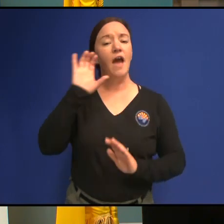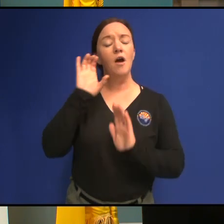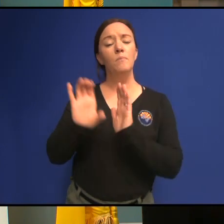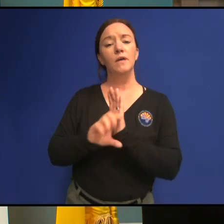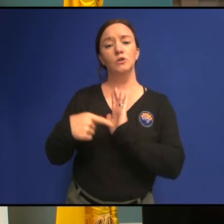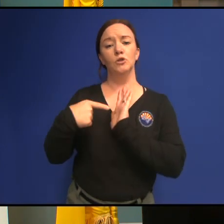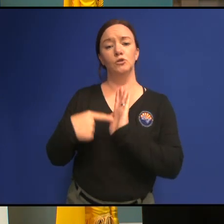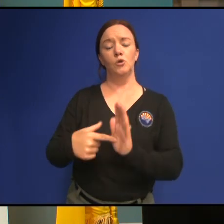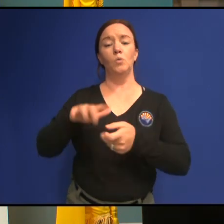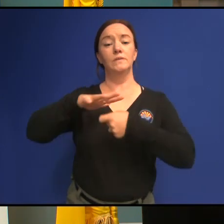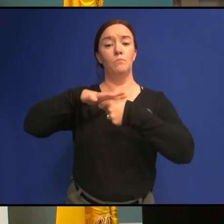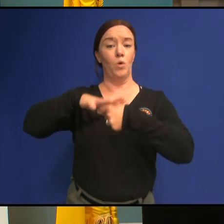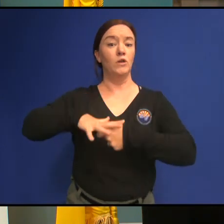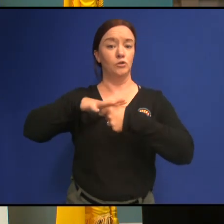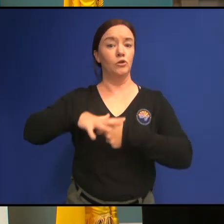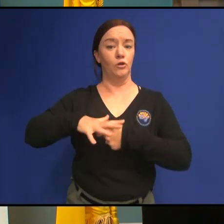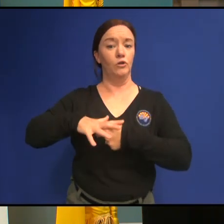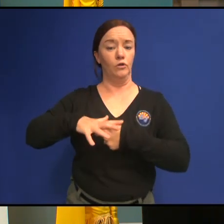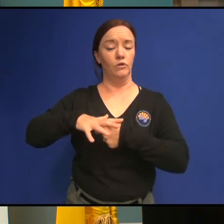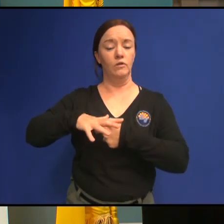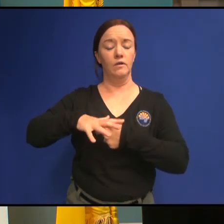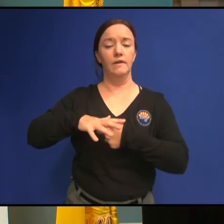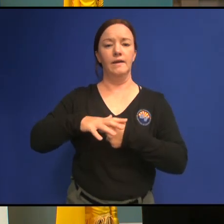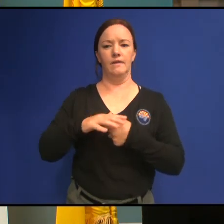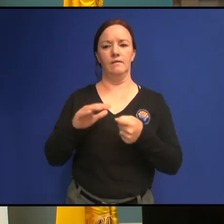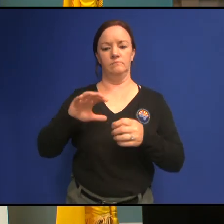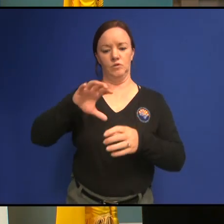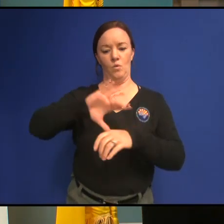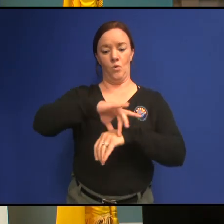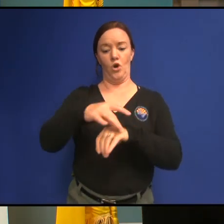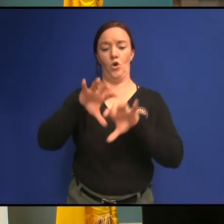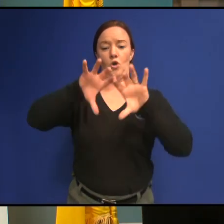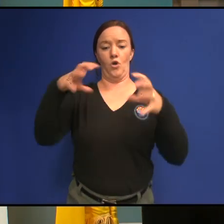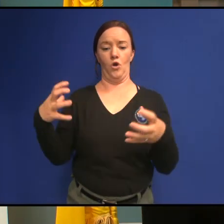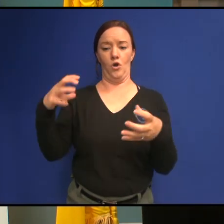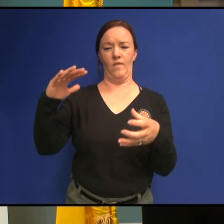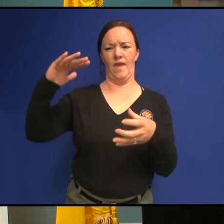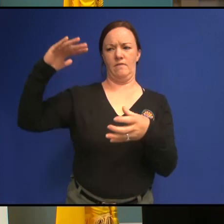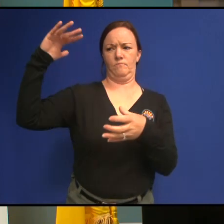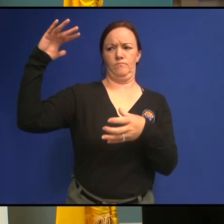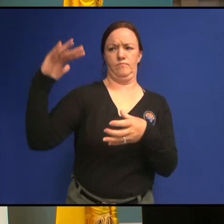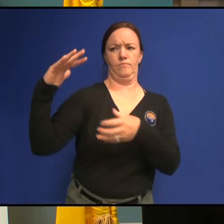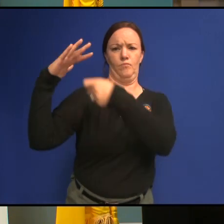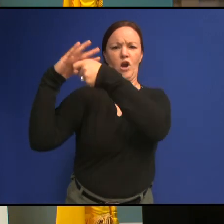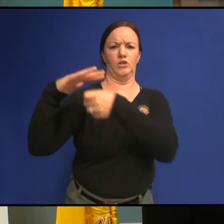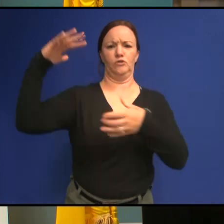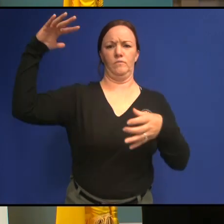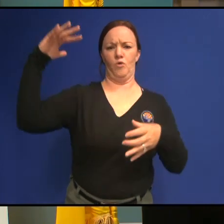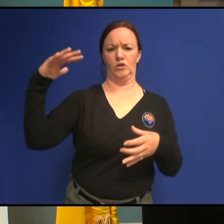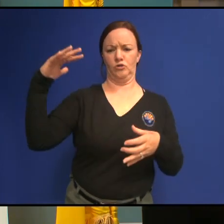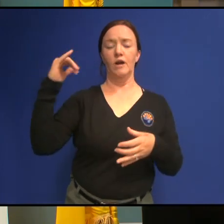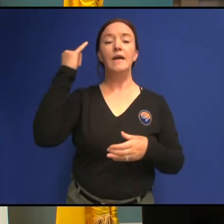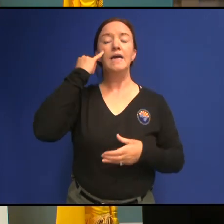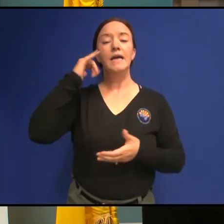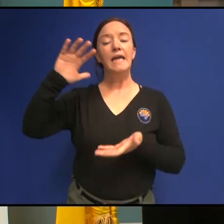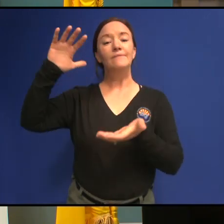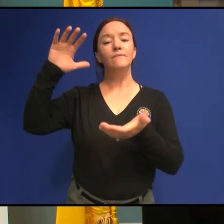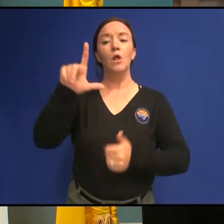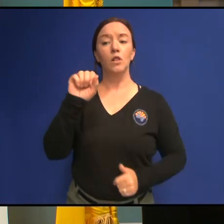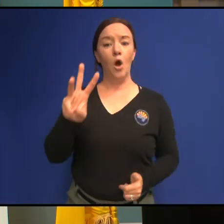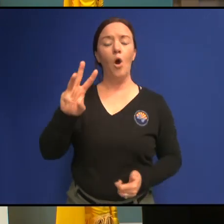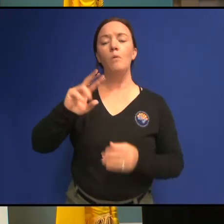us our pressure at the surface of the earth. Anywhere that you have low pressure, it's going to pull wind into